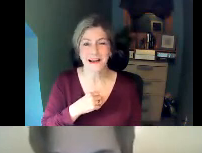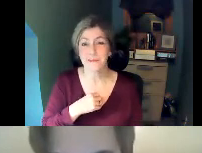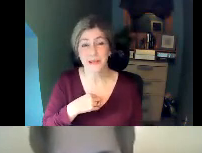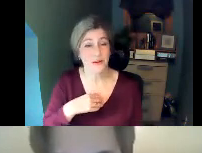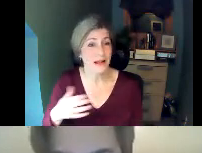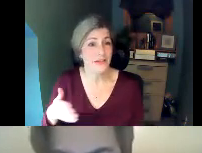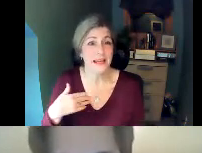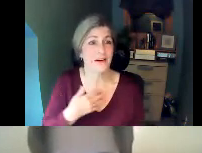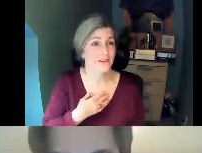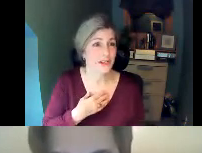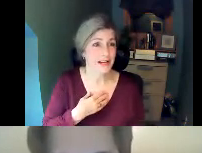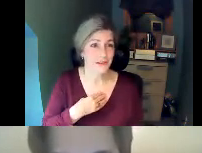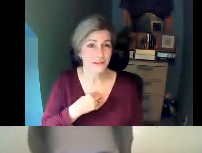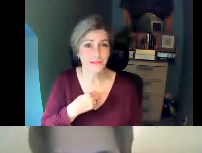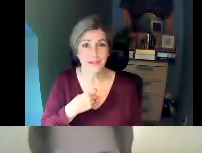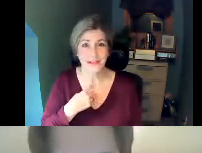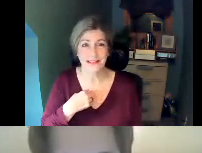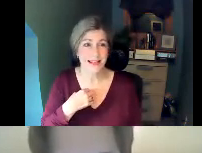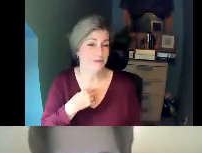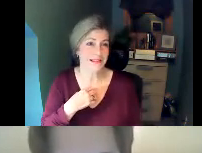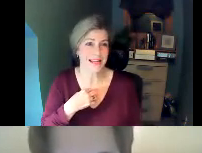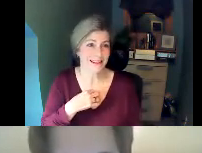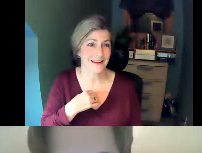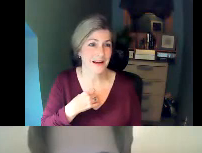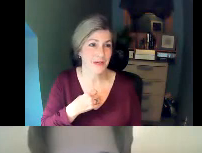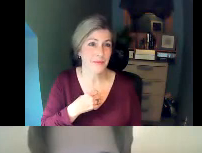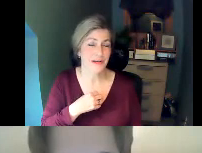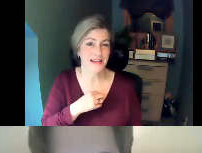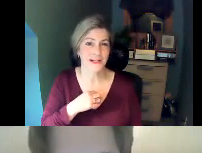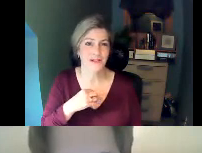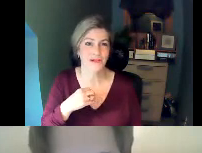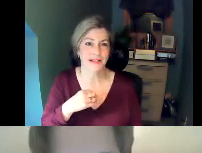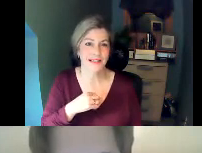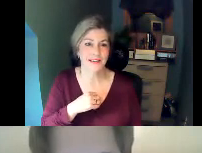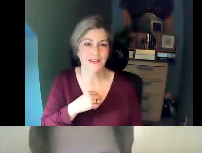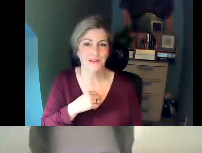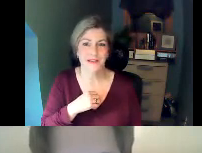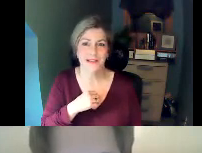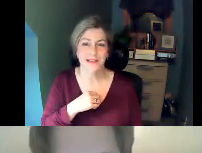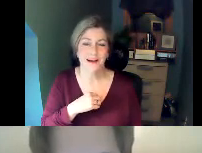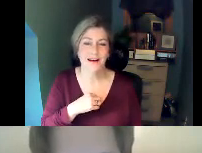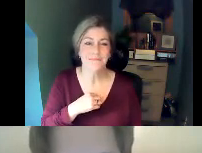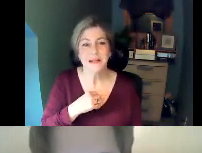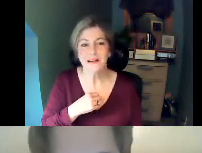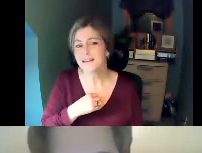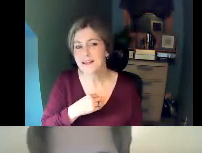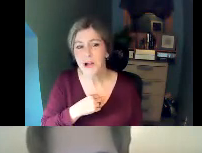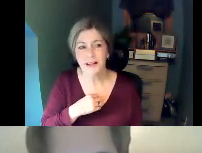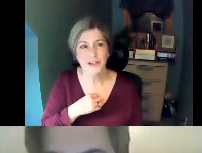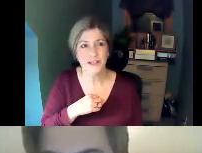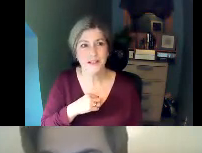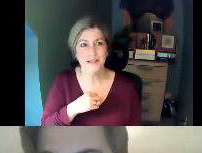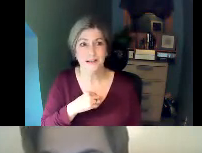means with their health care, you know, everything, communication goes directly to the student.